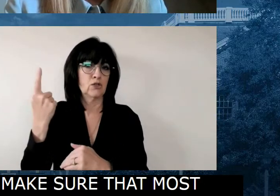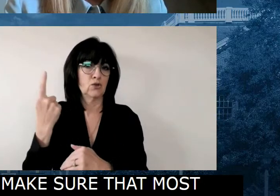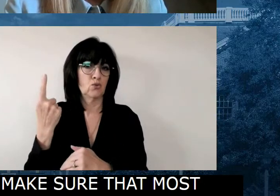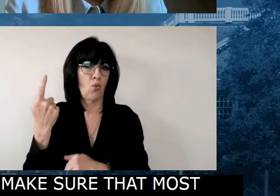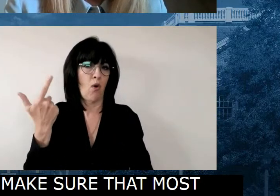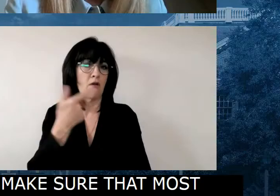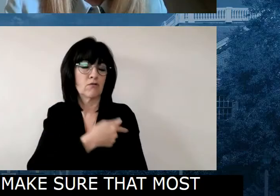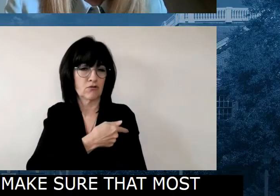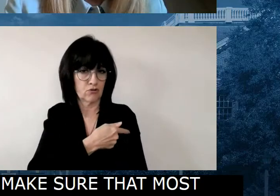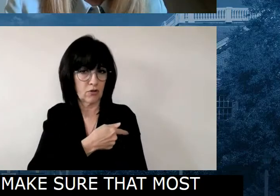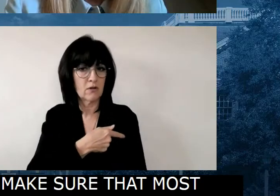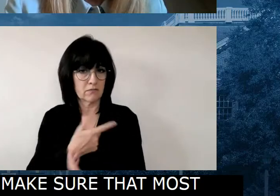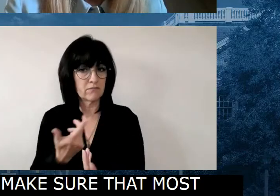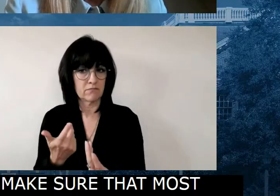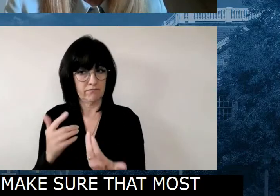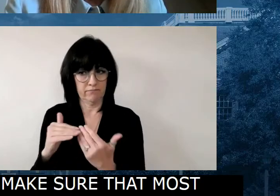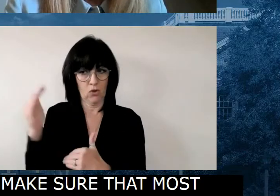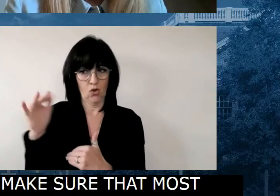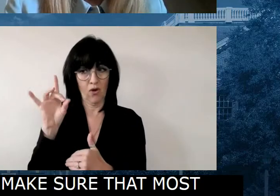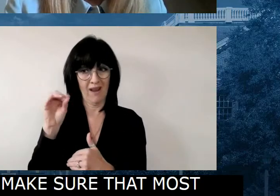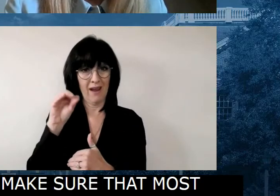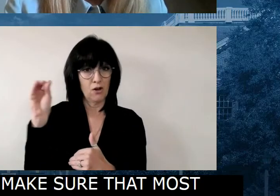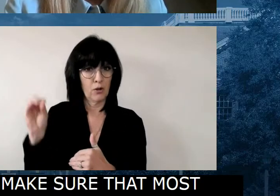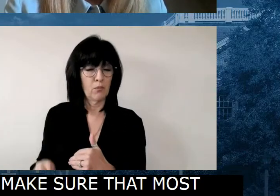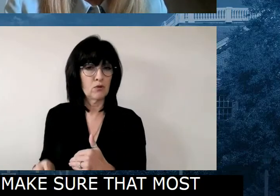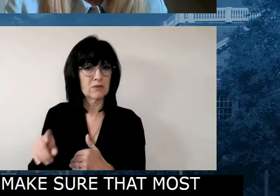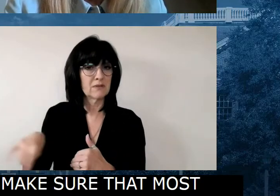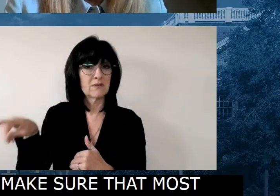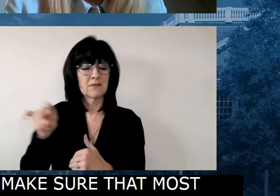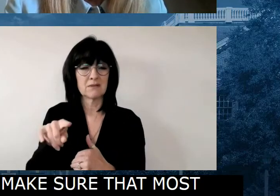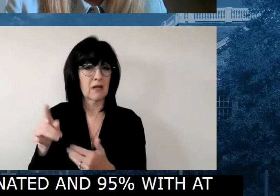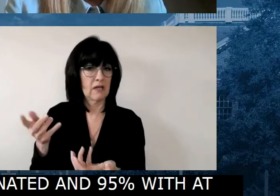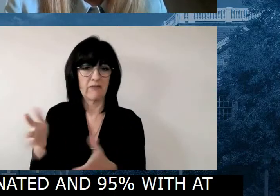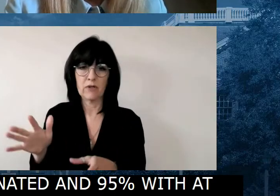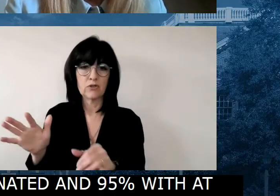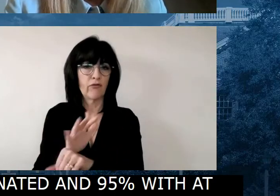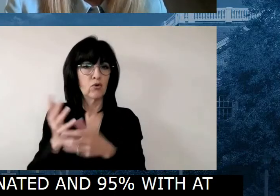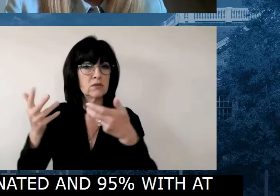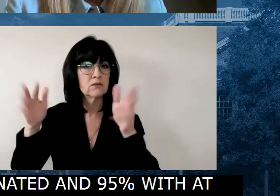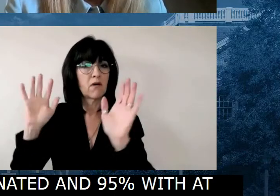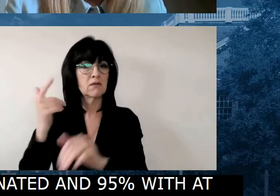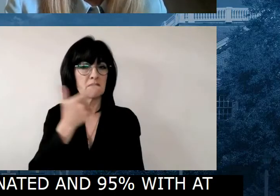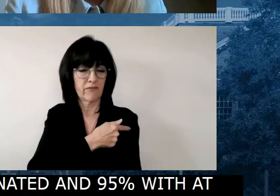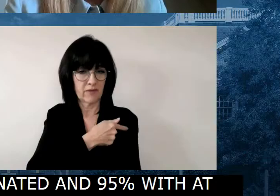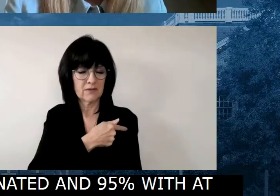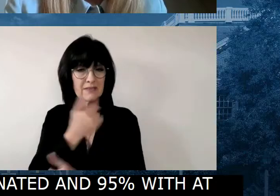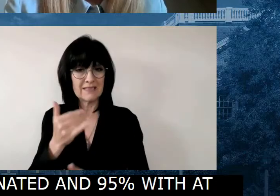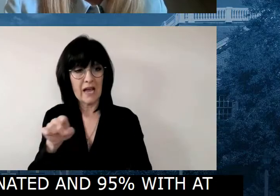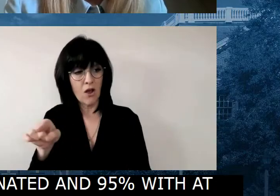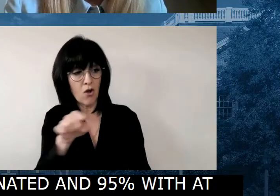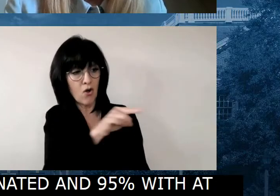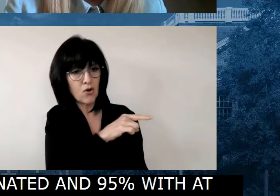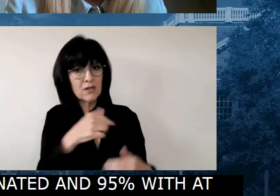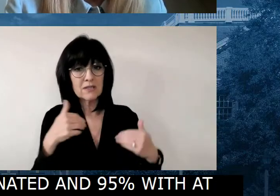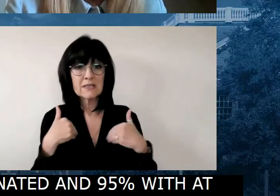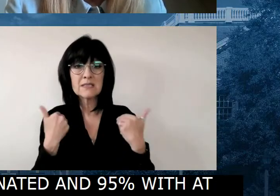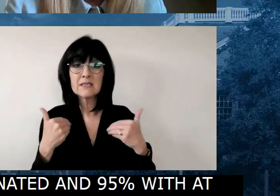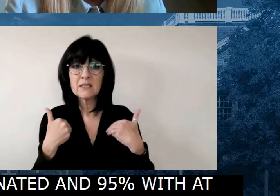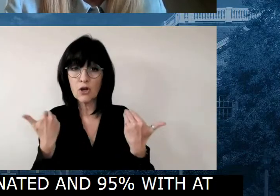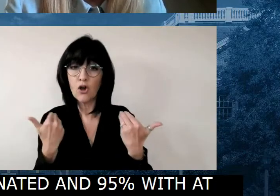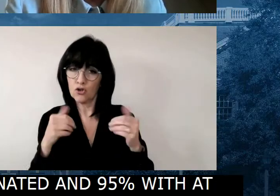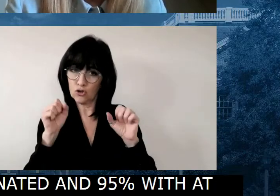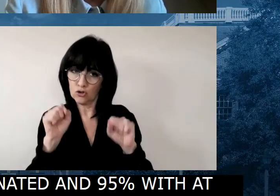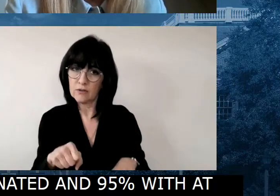80% fully vaccinated. Our young adults need to get vaccinated as well. And if you do, Delaware wins, we all